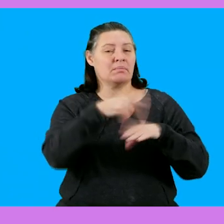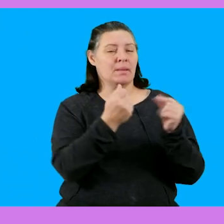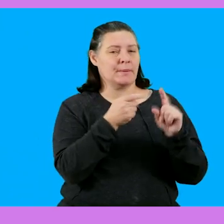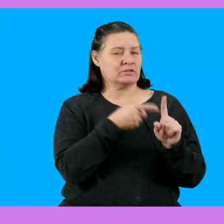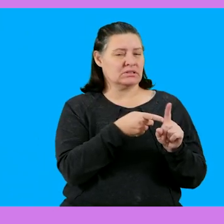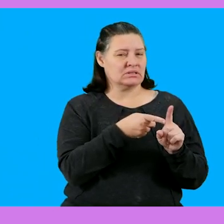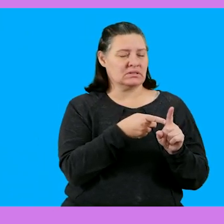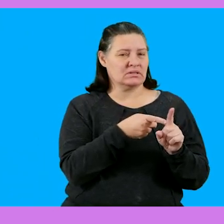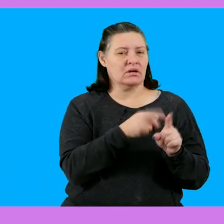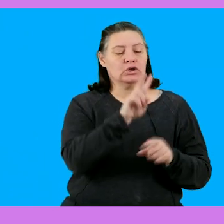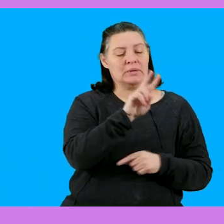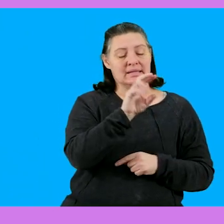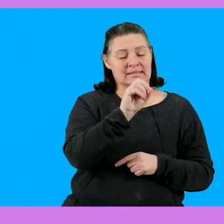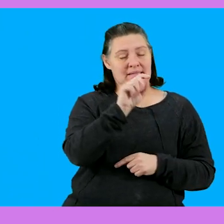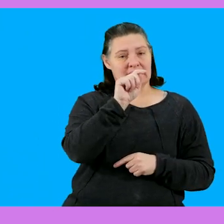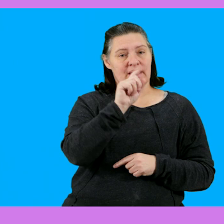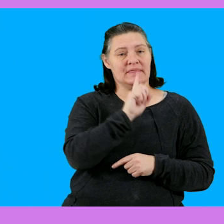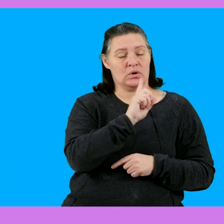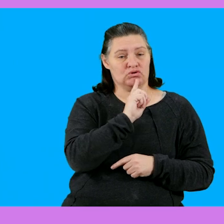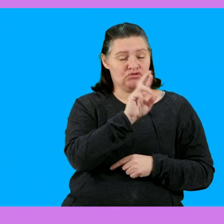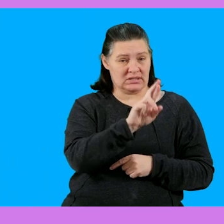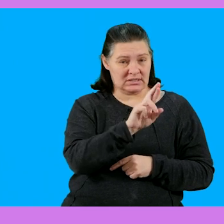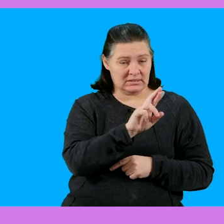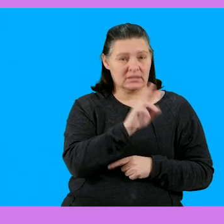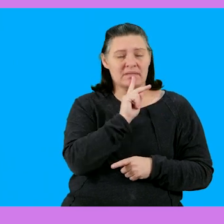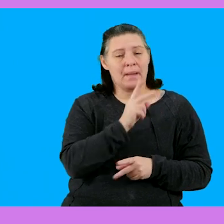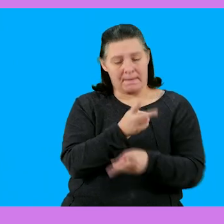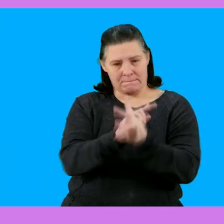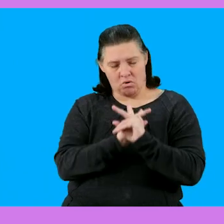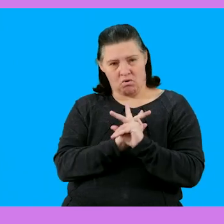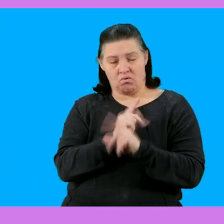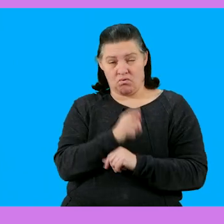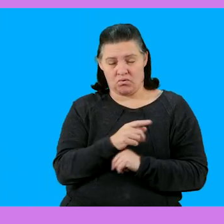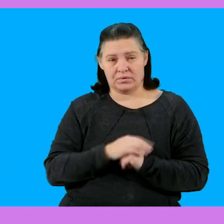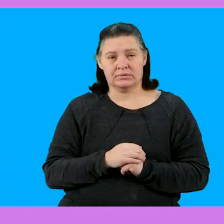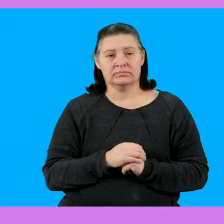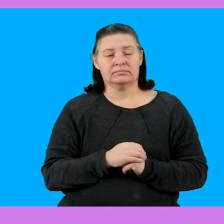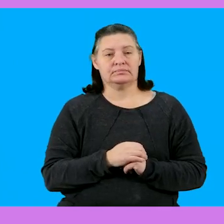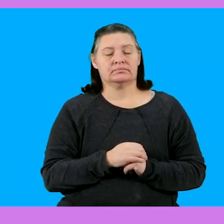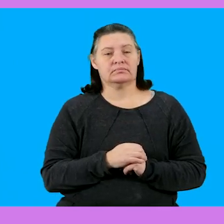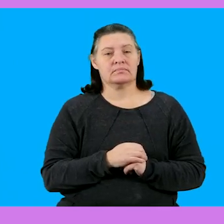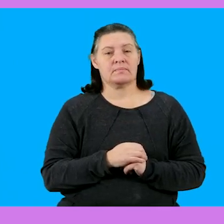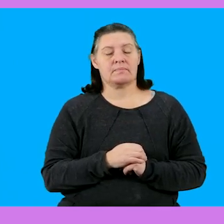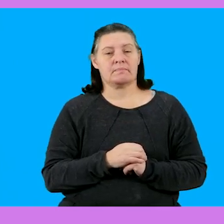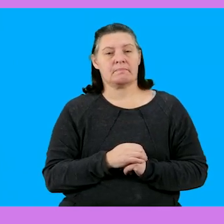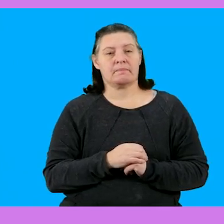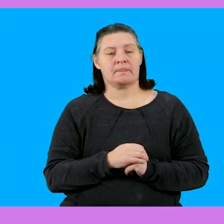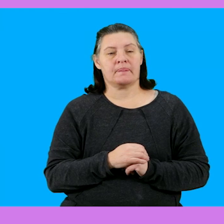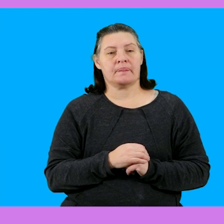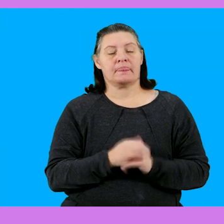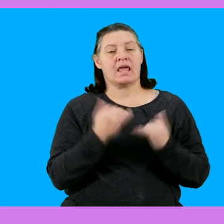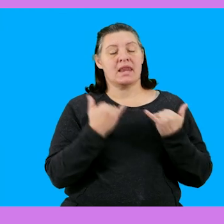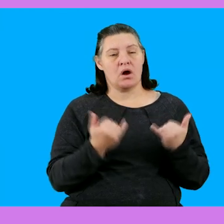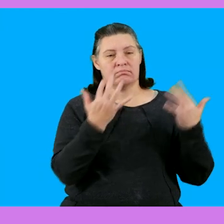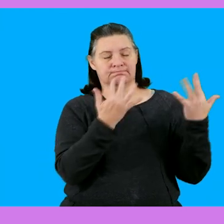amount? That's 20,000 rand. That's the money she's borrowed, right? Borrowing from this financial institution.